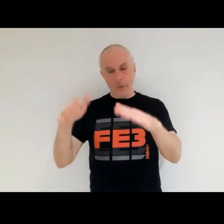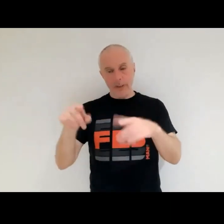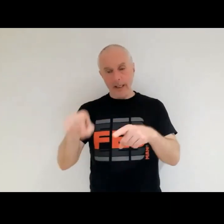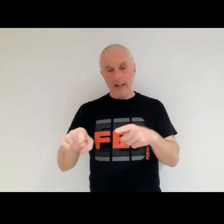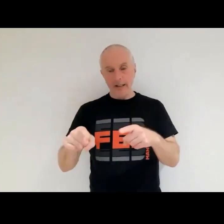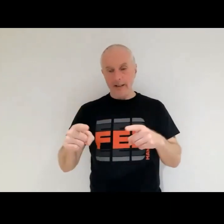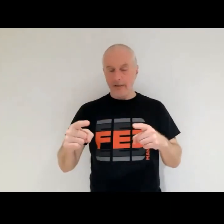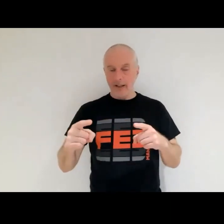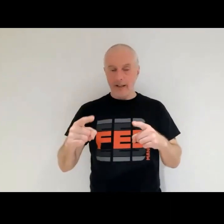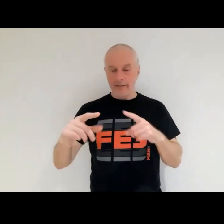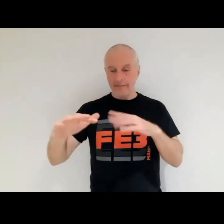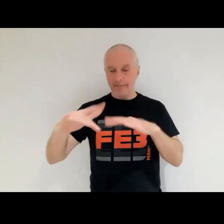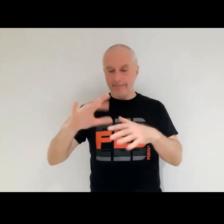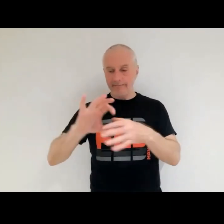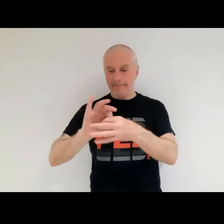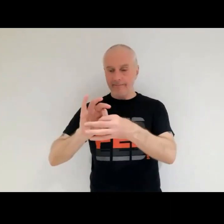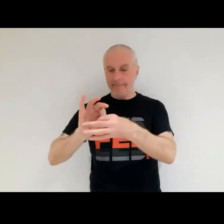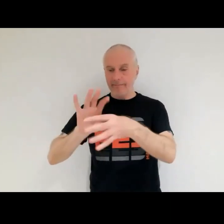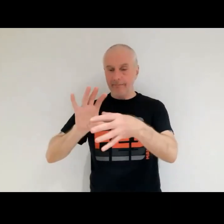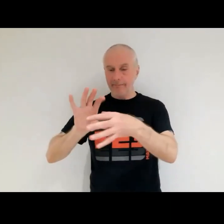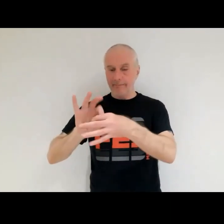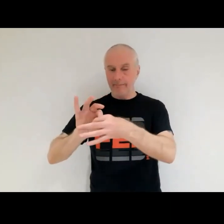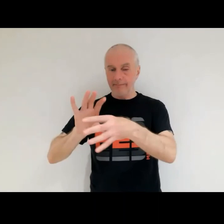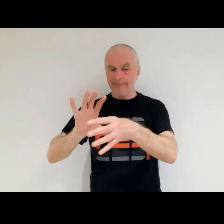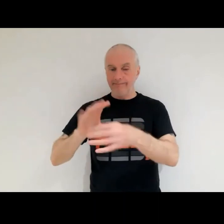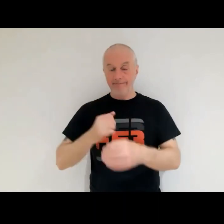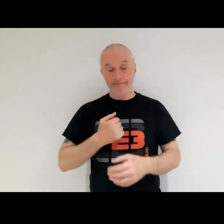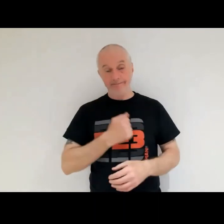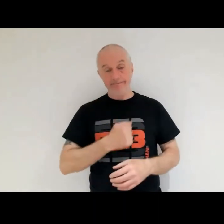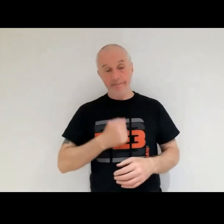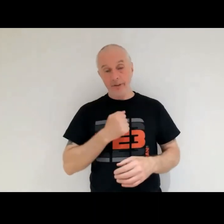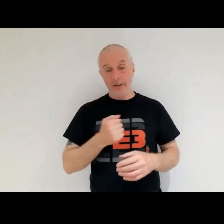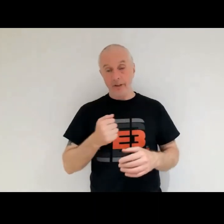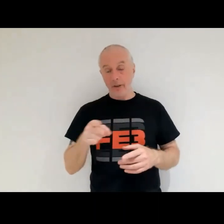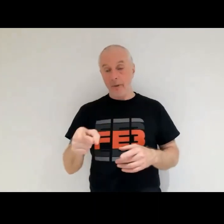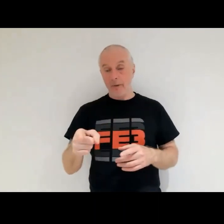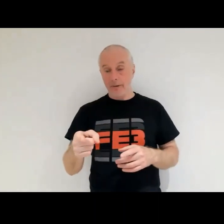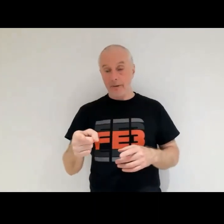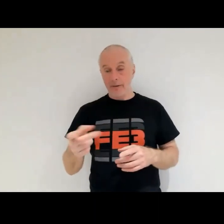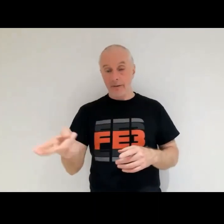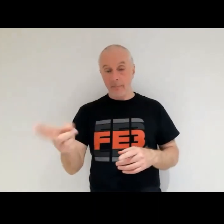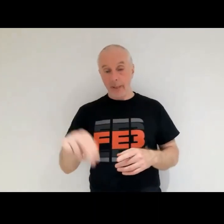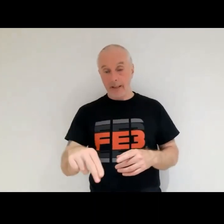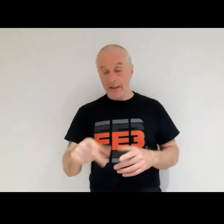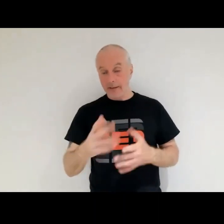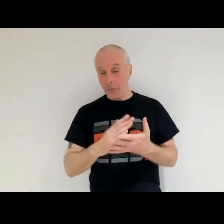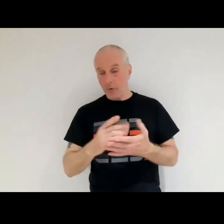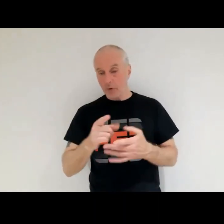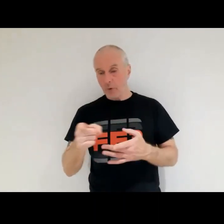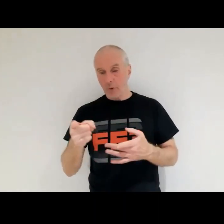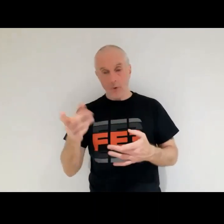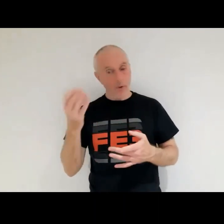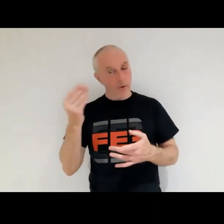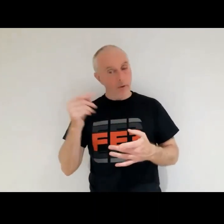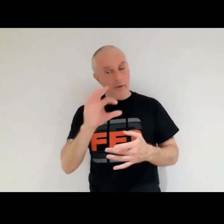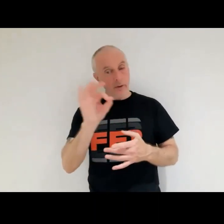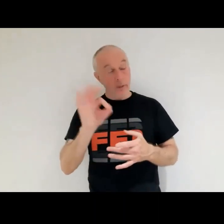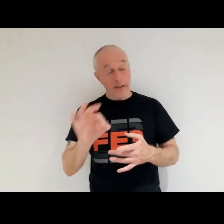progressively worse. So unfortunately, Rick, I'm not sure. Oh, Tommy has reappeared. So Tommy, I don't know if you heard the question.